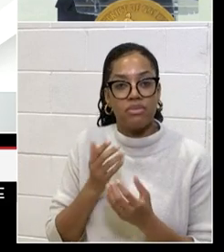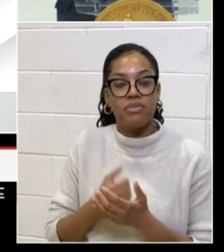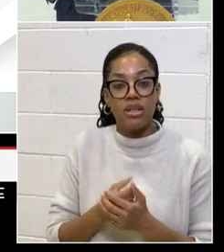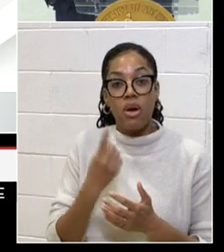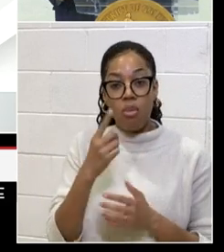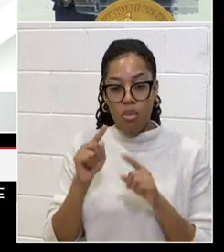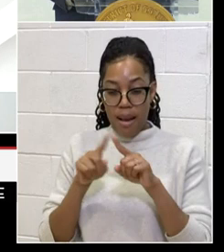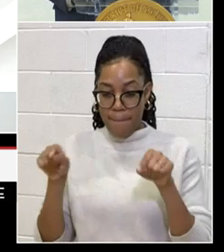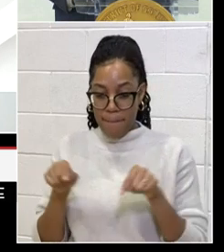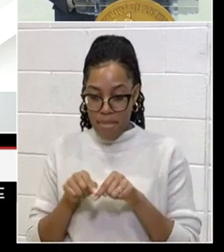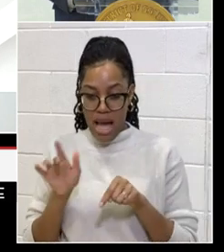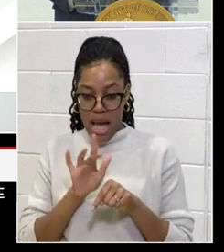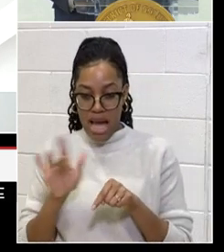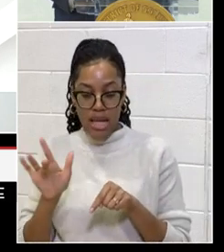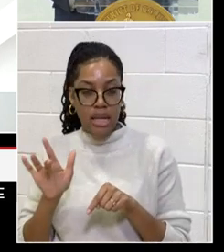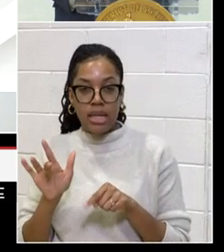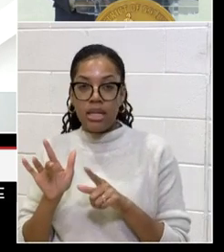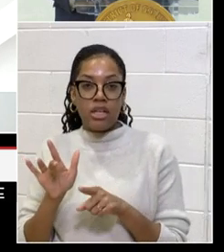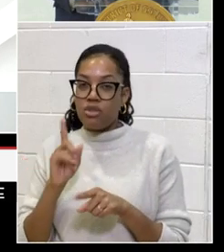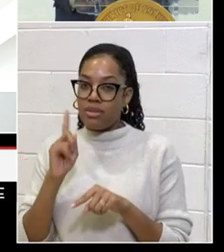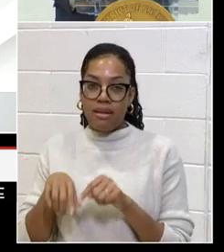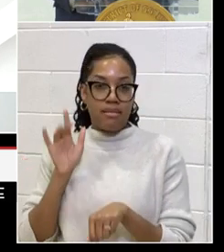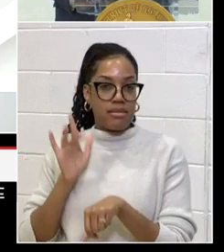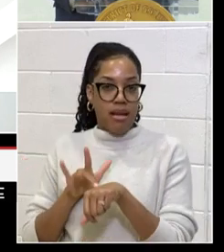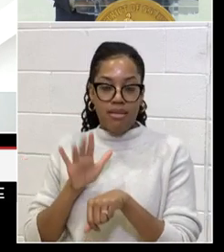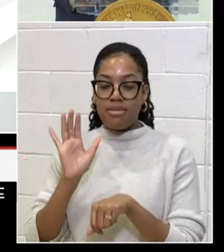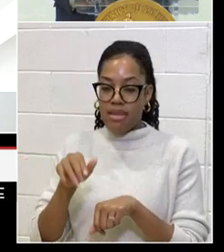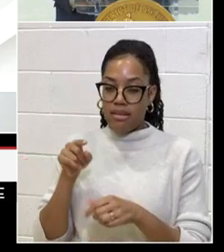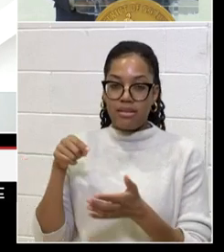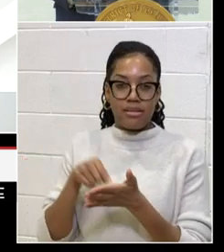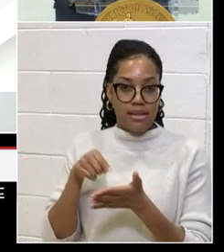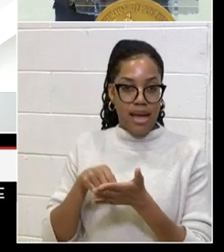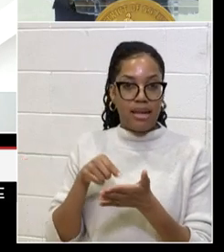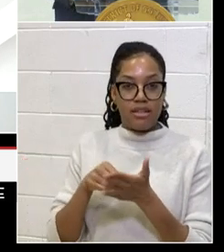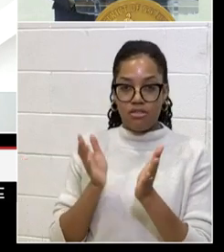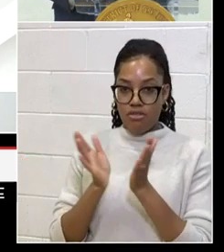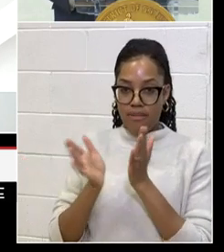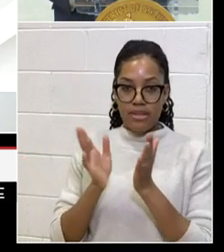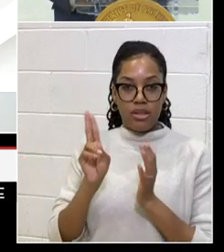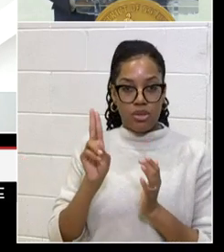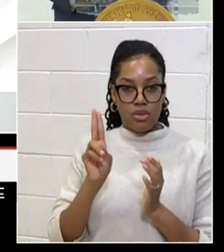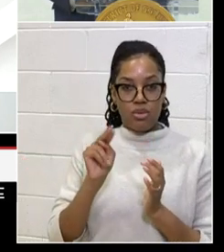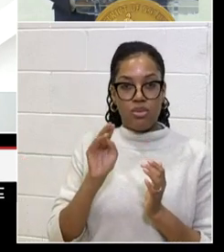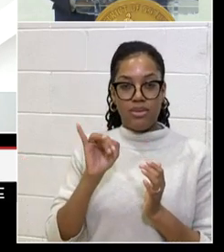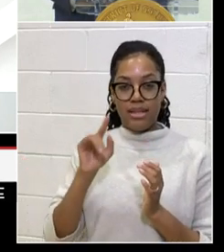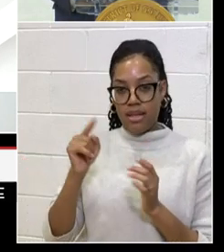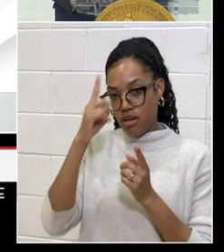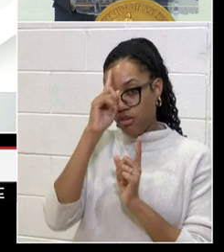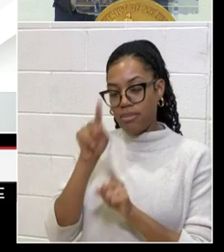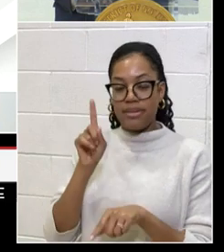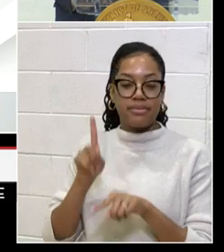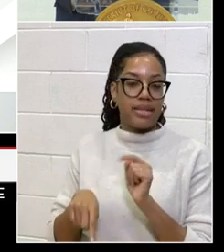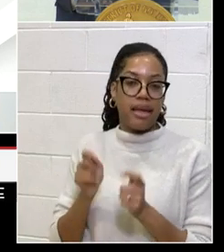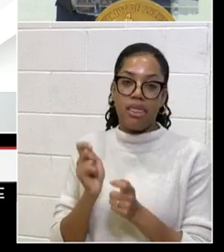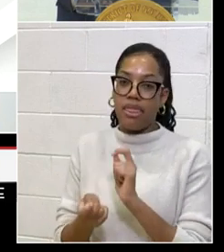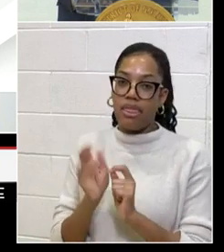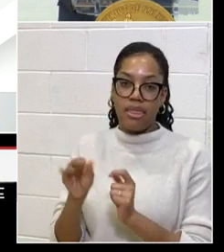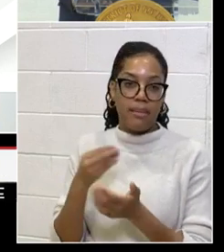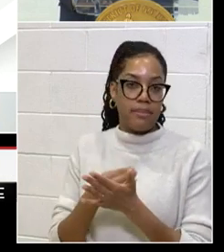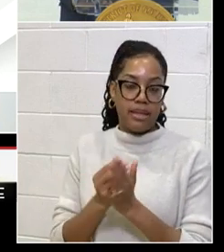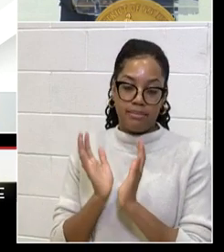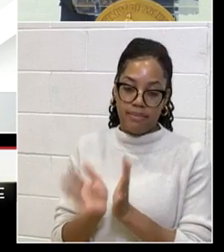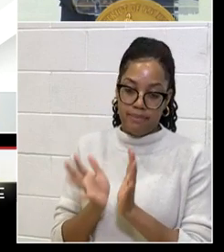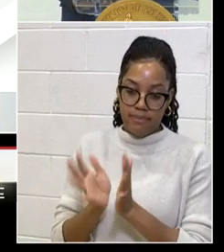is darked out, and that's our debt service and union agreements. So we're going to turn it over to you now. So table captains, please